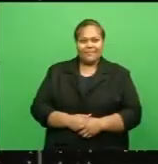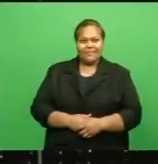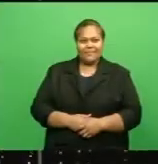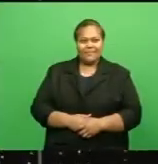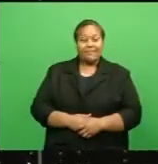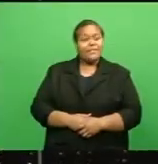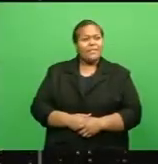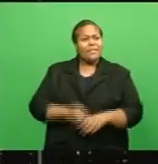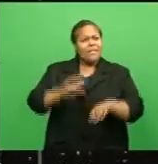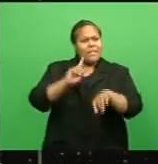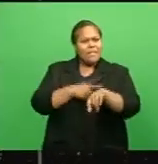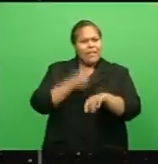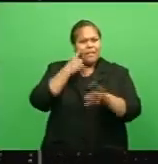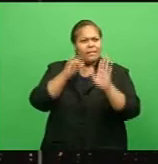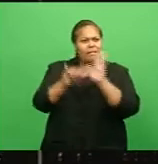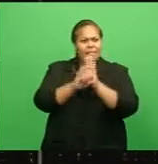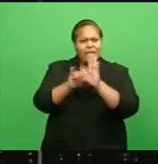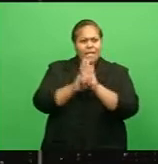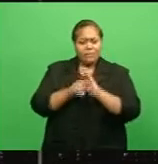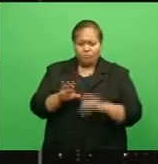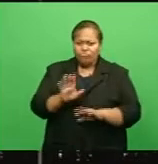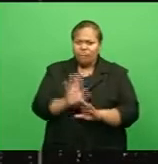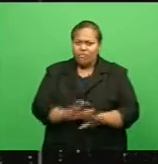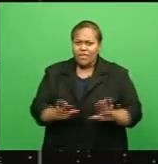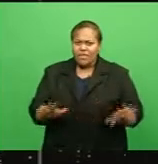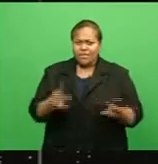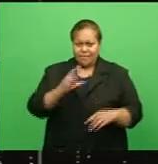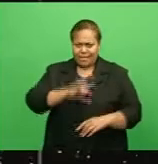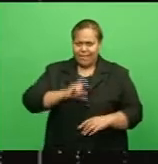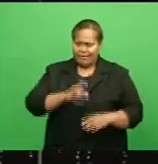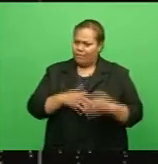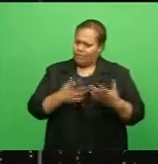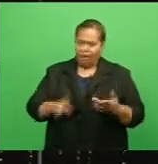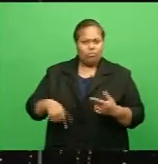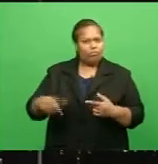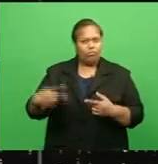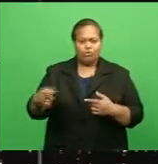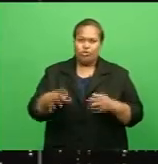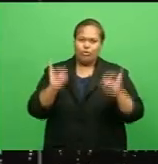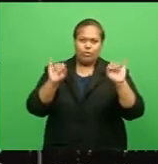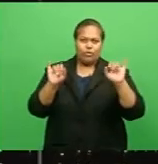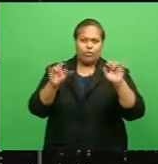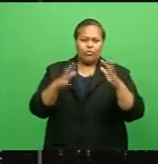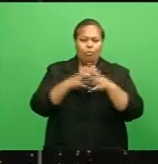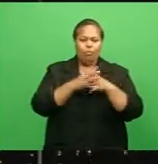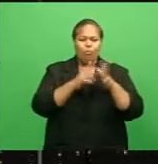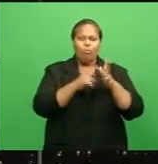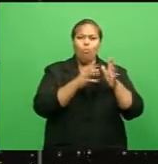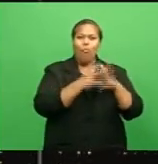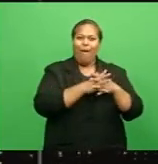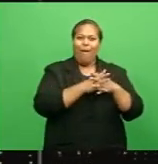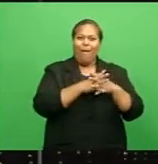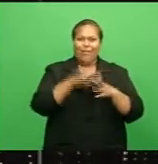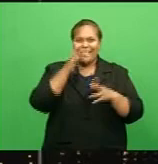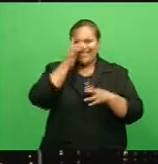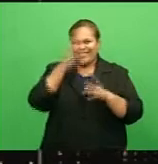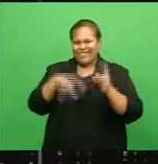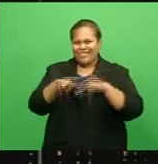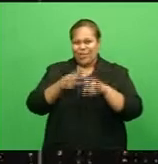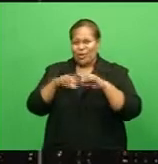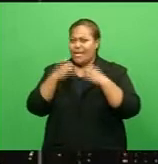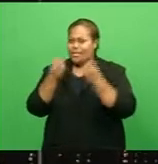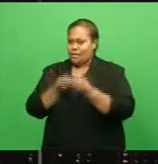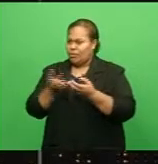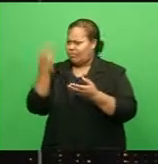Late detection in child cancer has been a continuous issue for WOW's Kids Fiji. Over the past year, they have recorded a total of 48